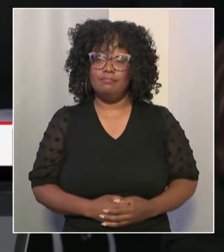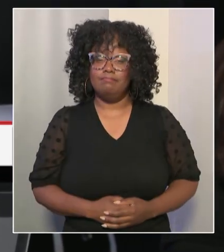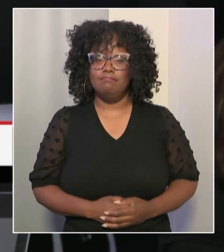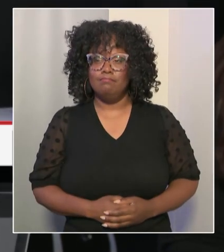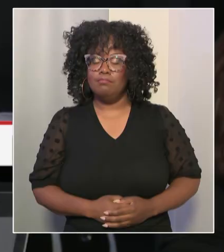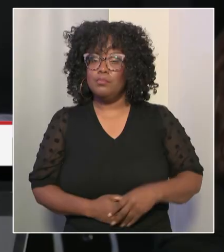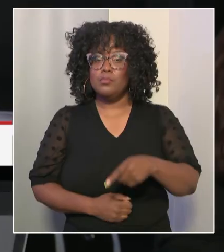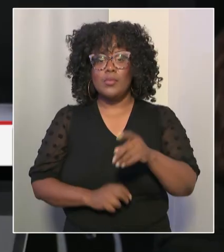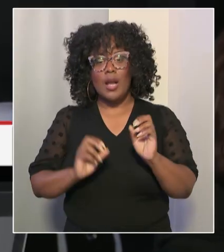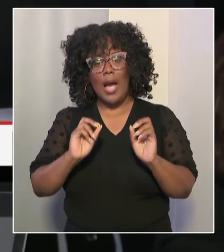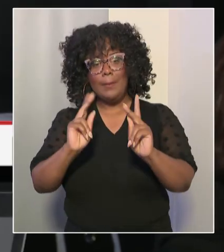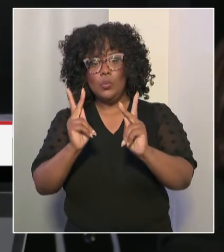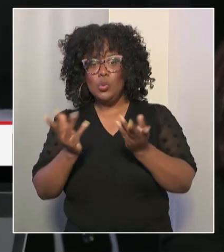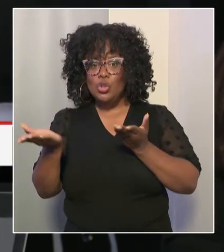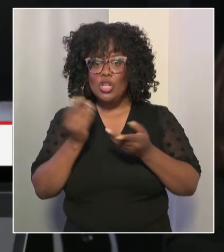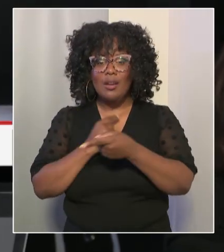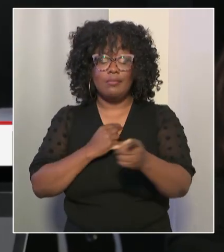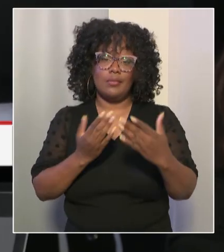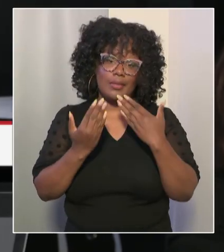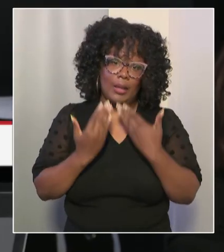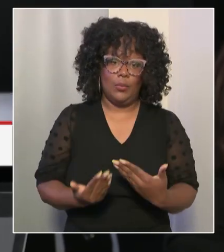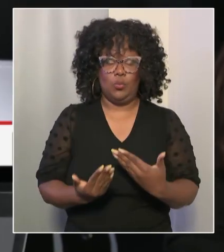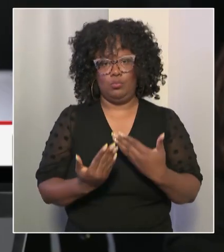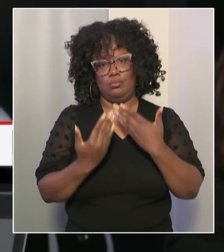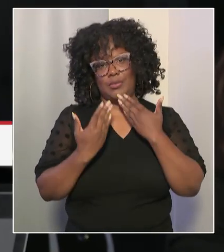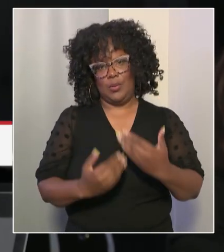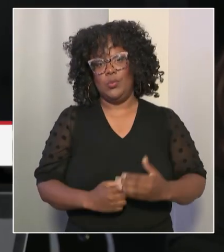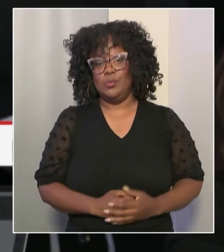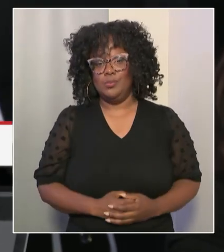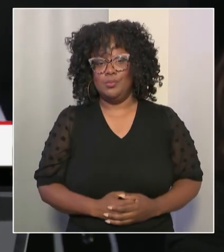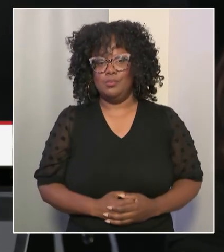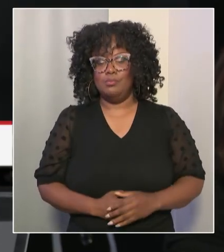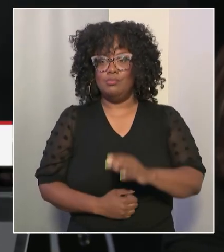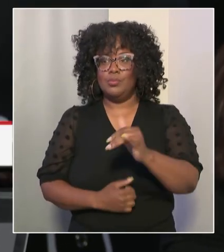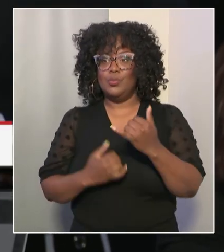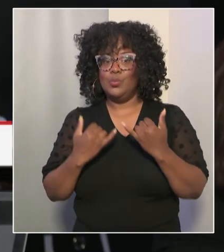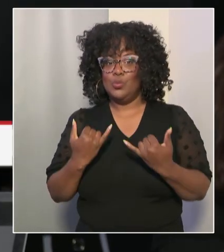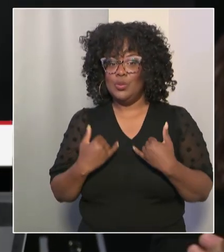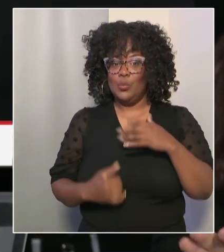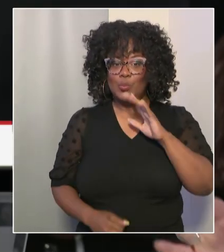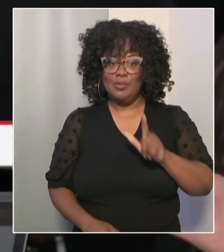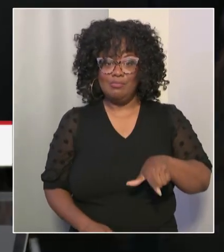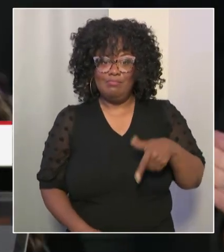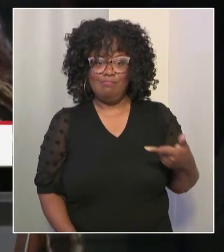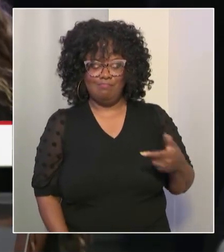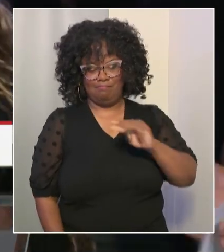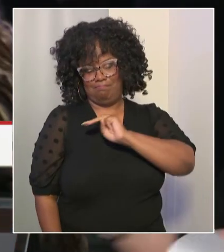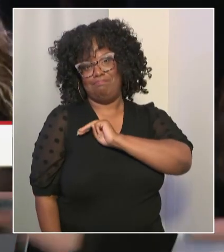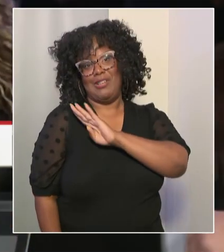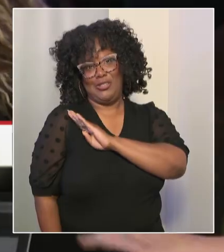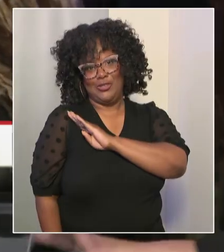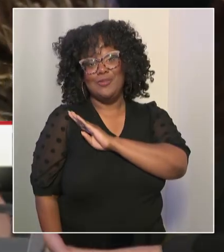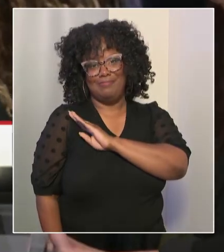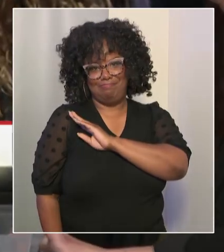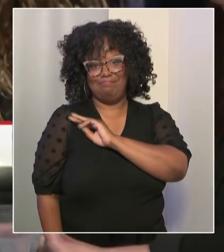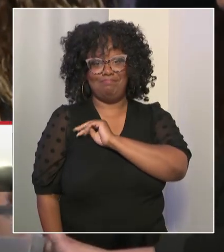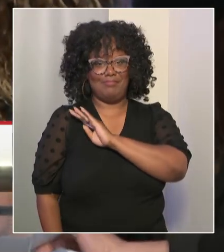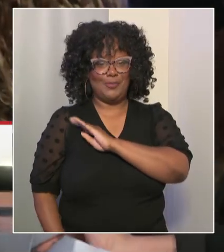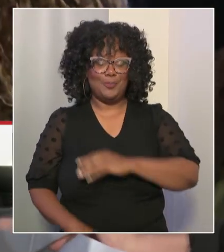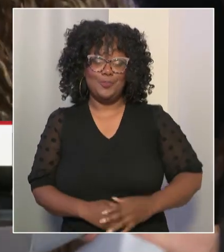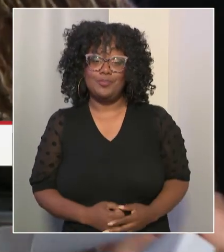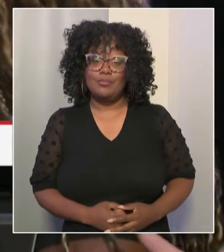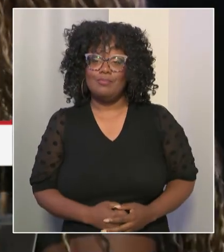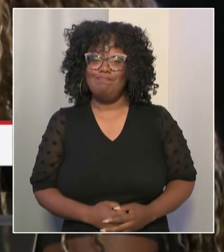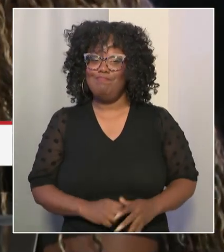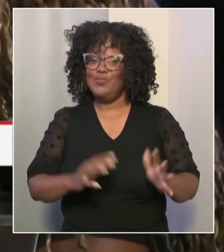capital. Now, without further ado, I would like to introduce Mayor Muriel Bowser. Oh, what a great